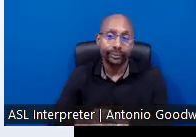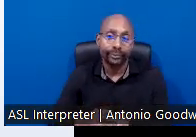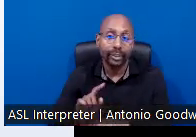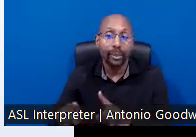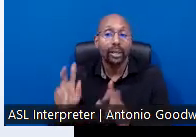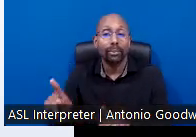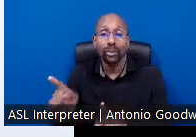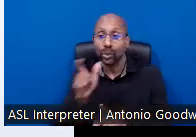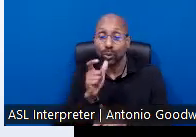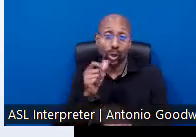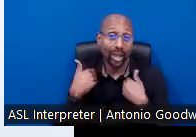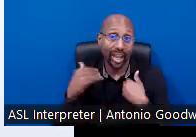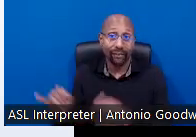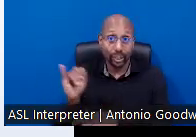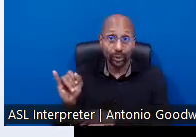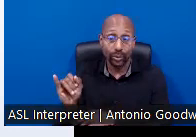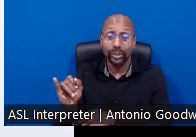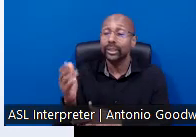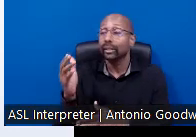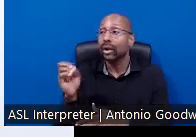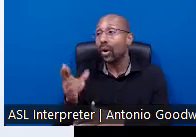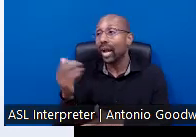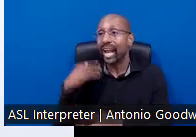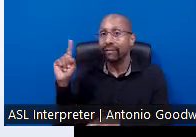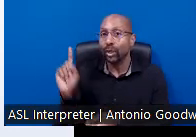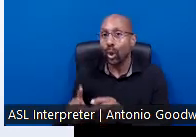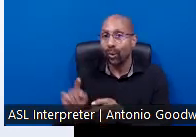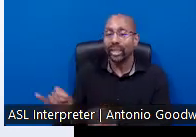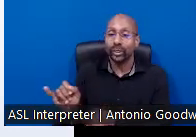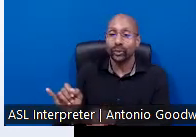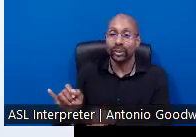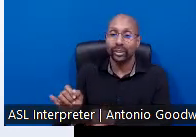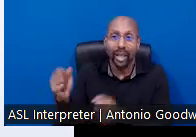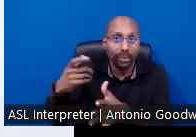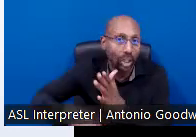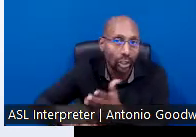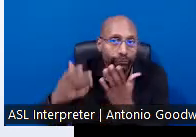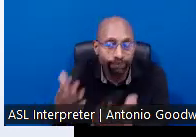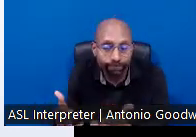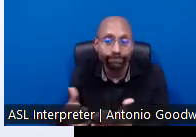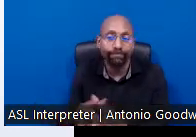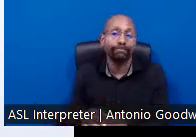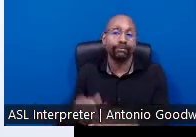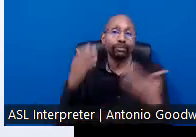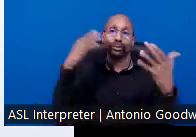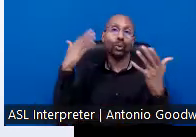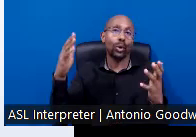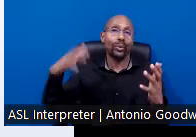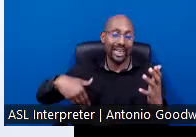are uninsured or low insured, and what are these price tags going to be for these antiviral